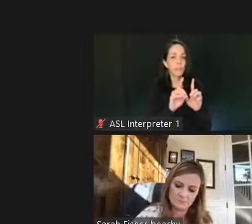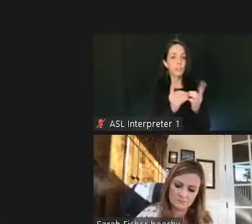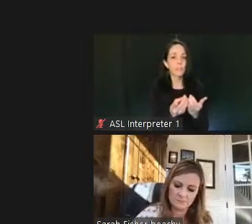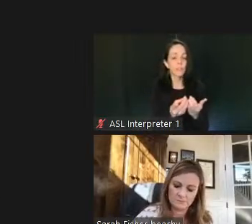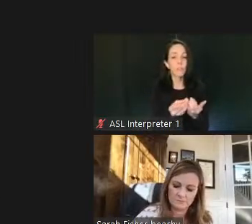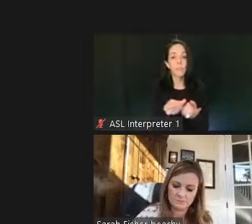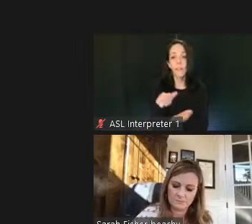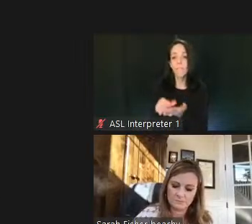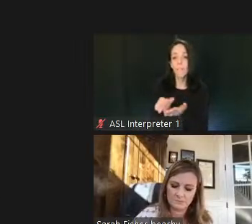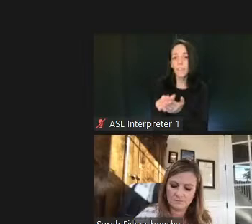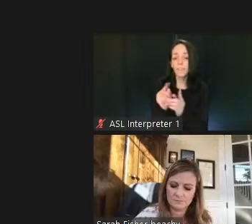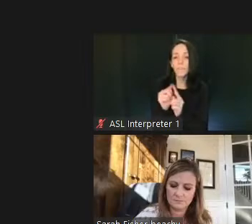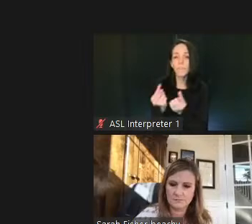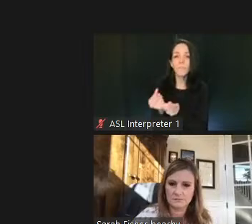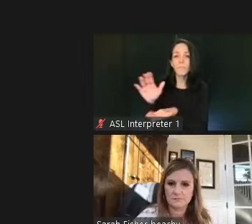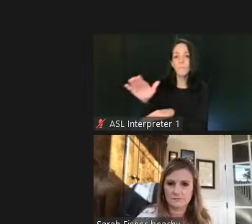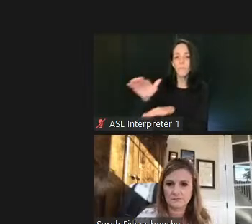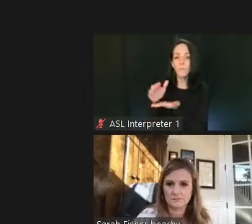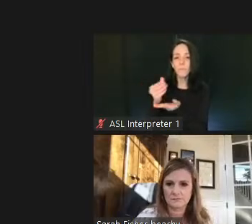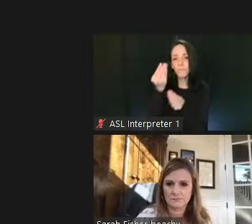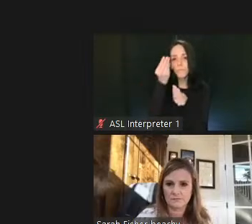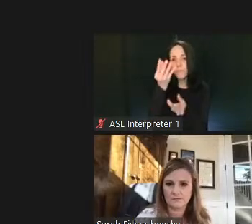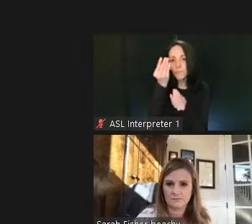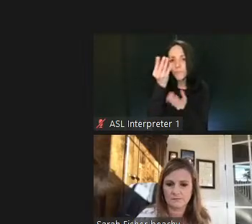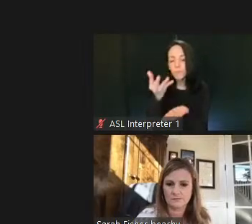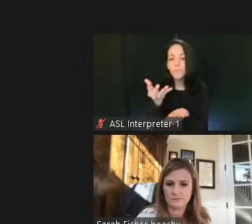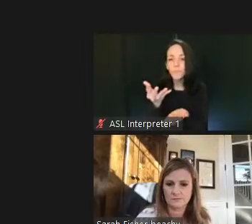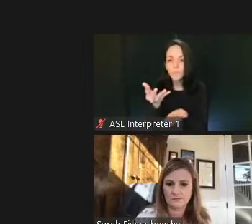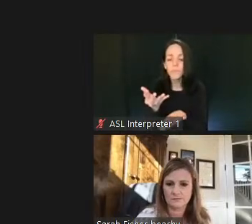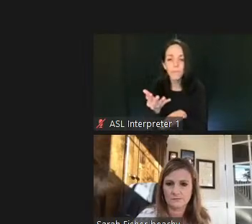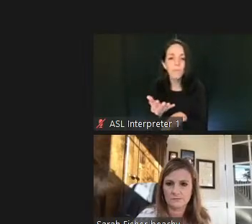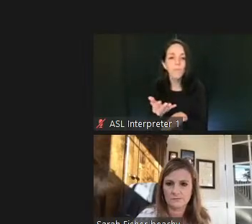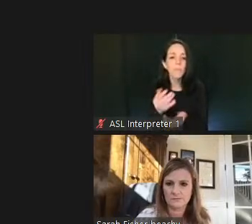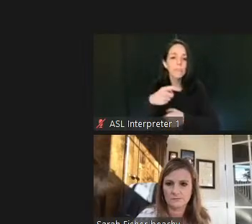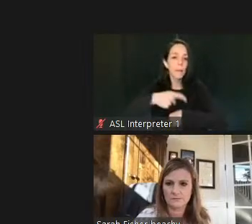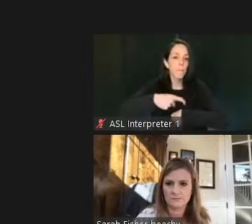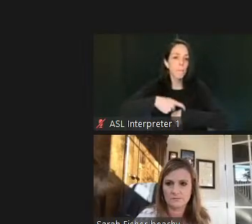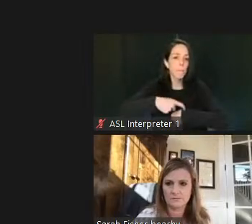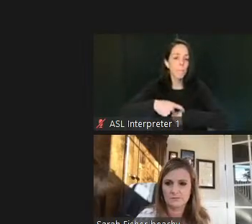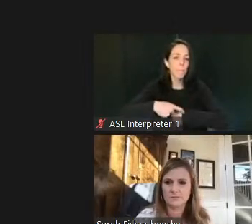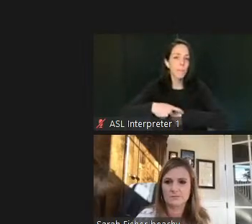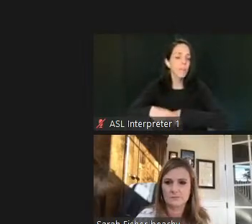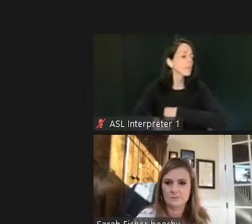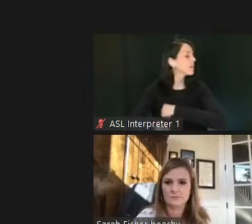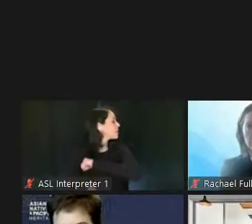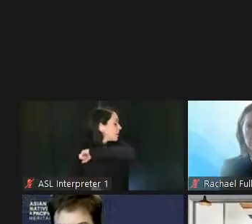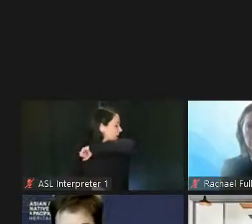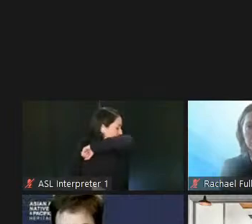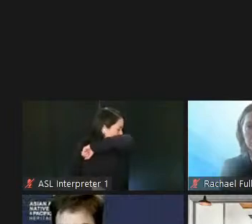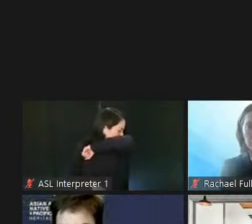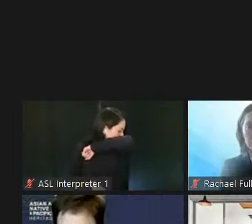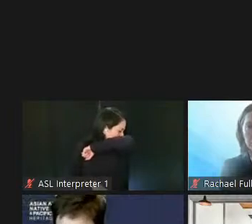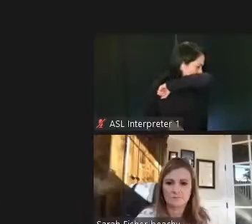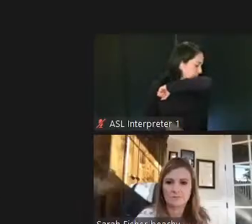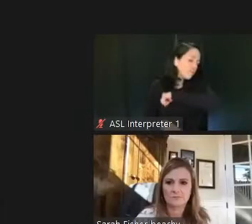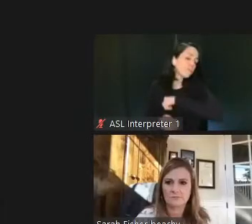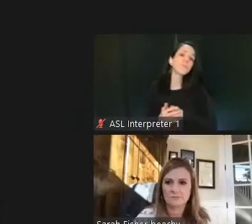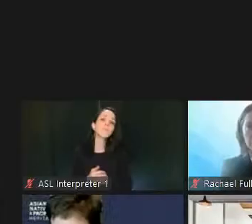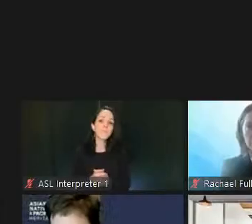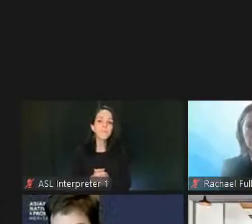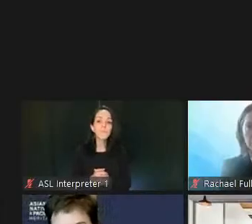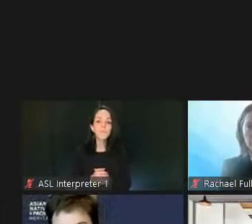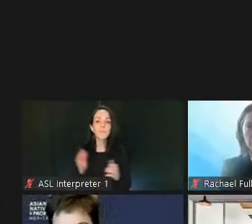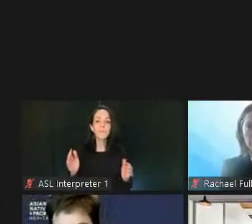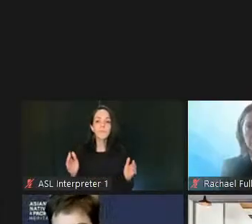will get information on the specific time for this North Bethany meeting time. So with that, I will turn